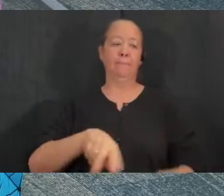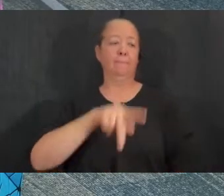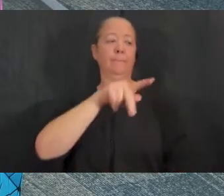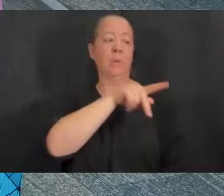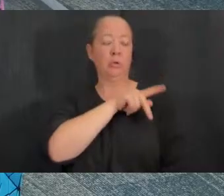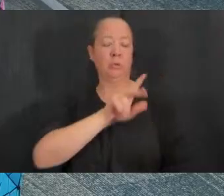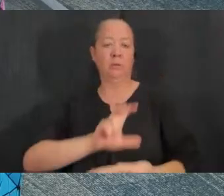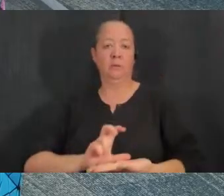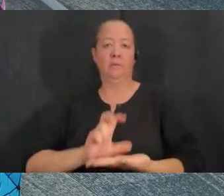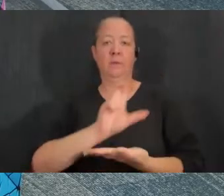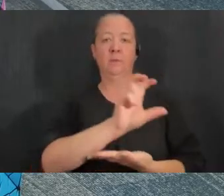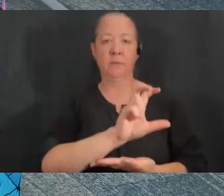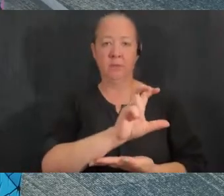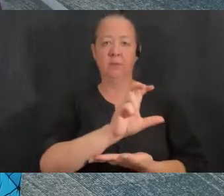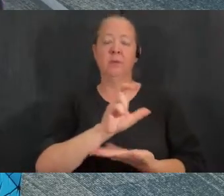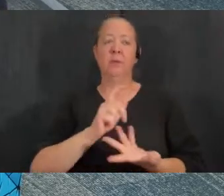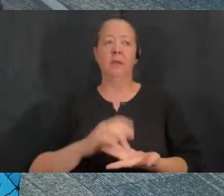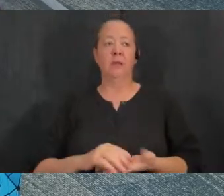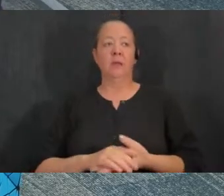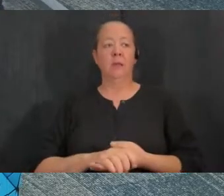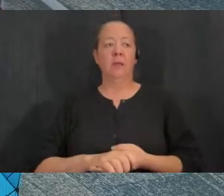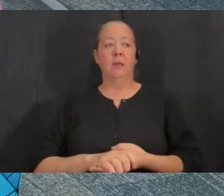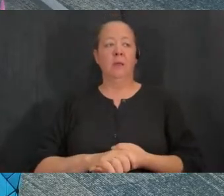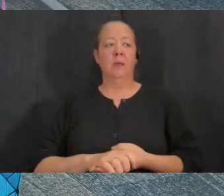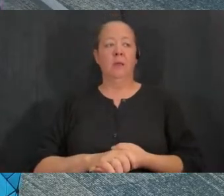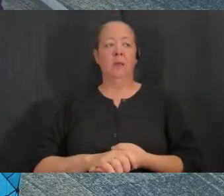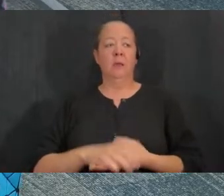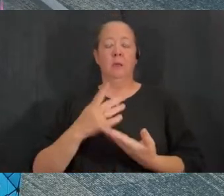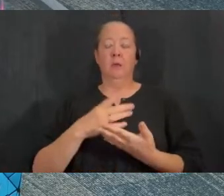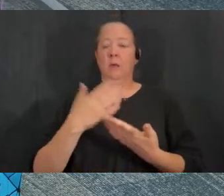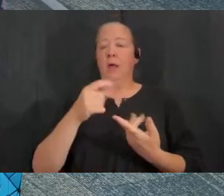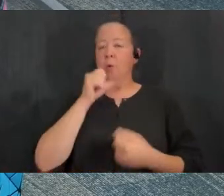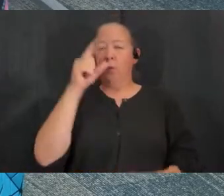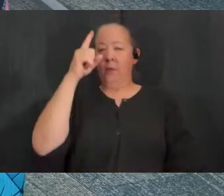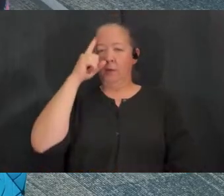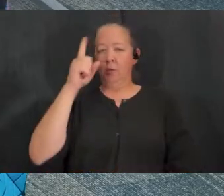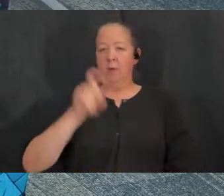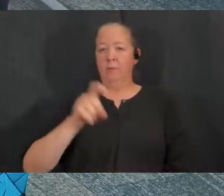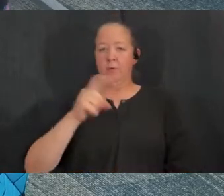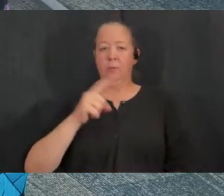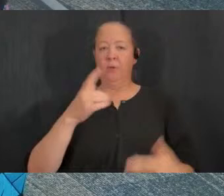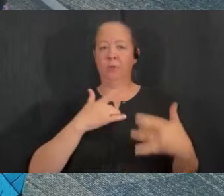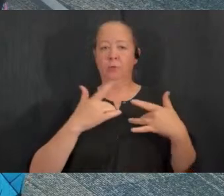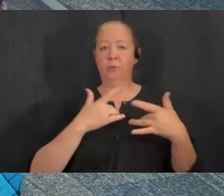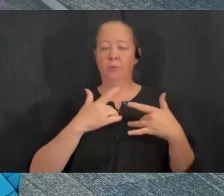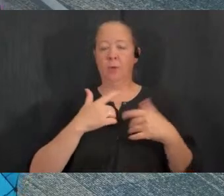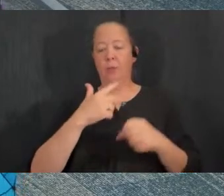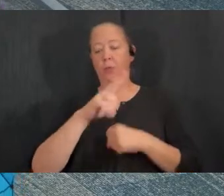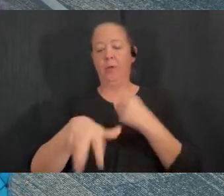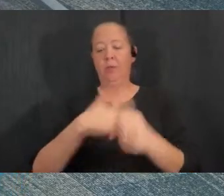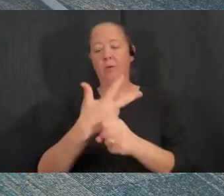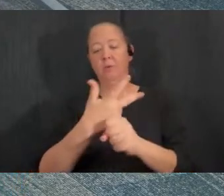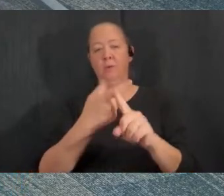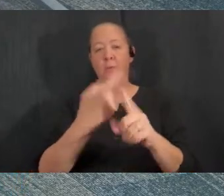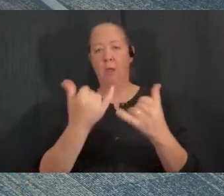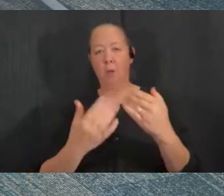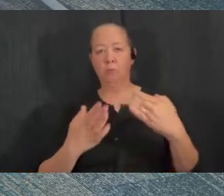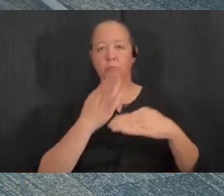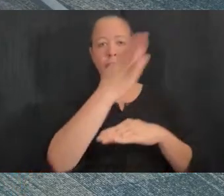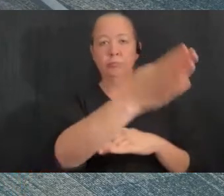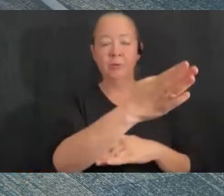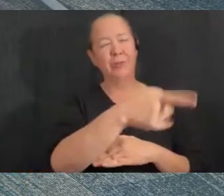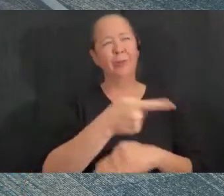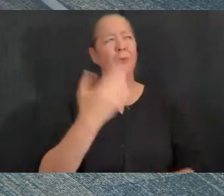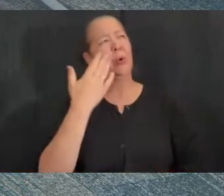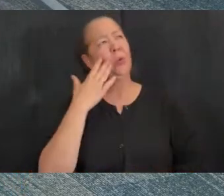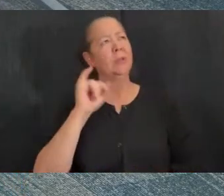bringing the business. I don't think you guys have to worry about 3 years from now me saying to myself something like, this would be a lot easier